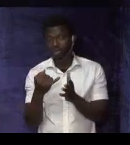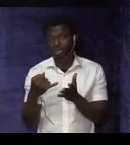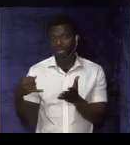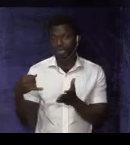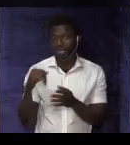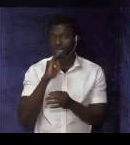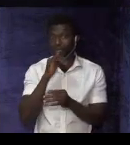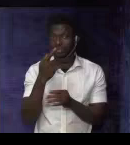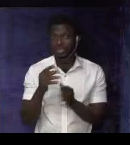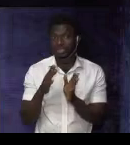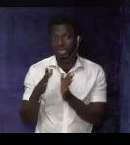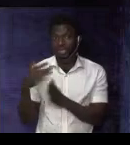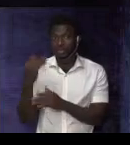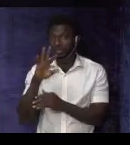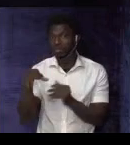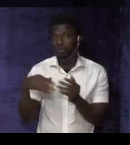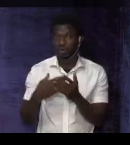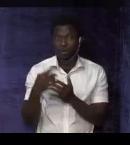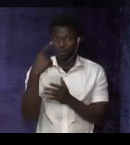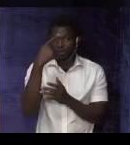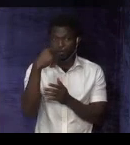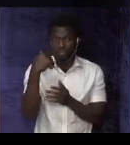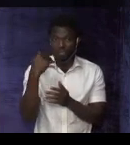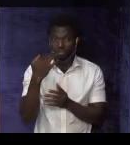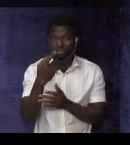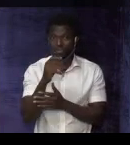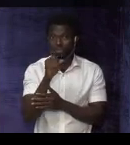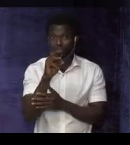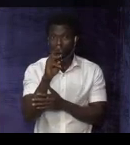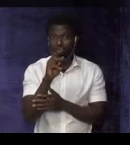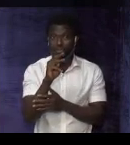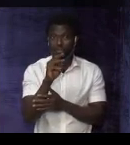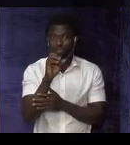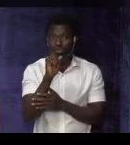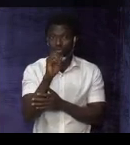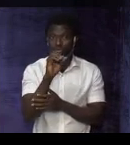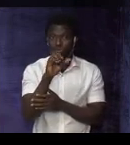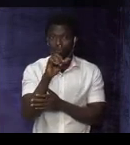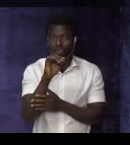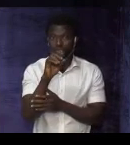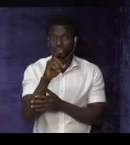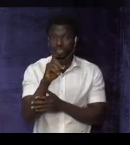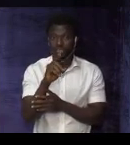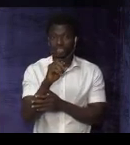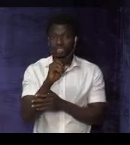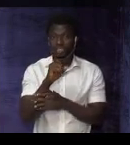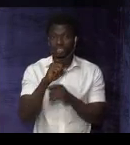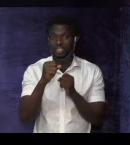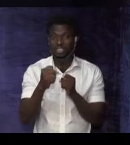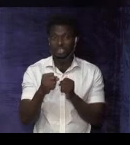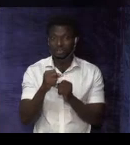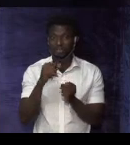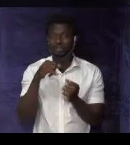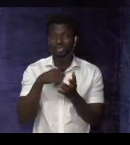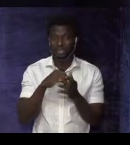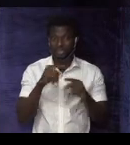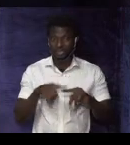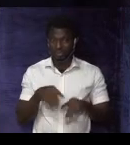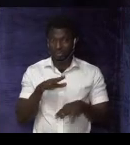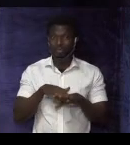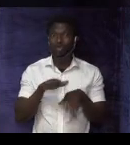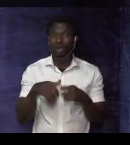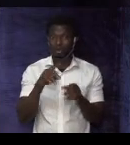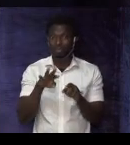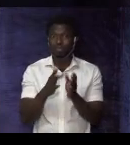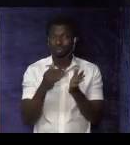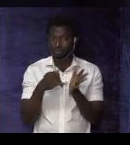other diagram is the arrangement of all the faces of the solid shape, like I've said. Now, depending on how you open it, I opened it one way and